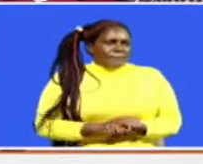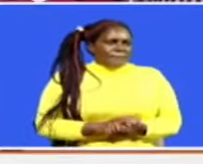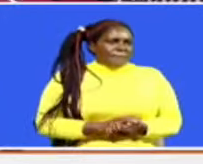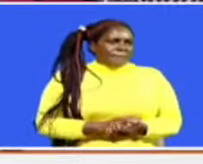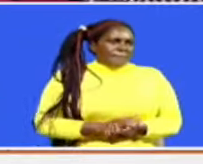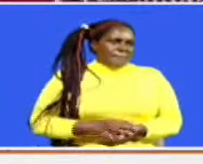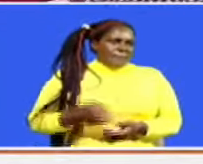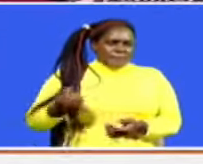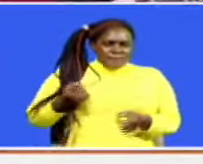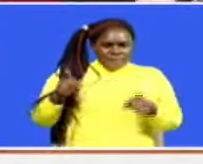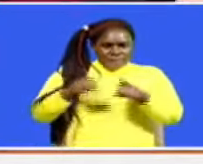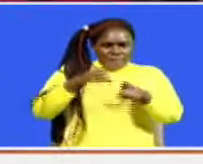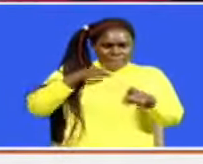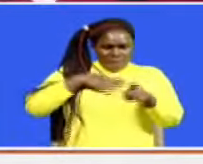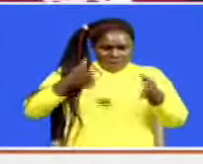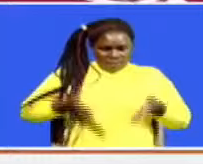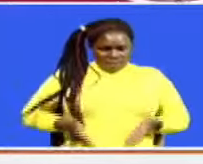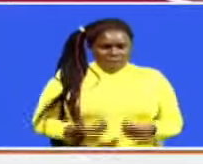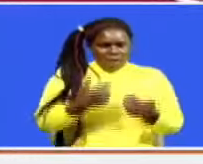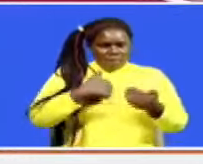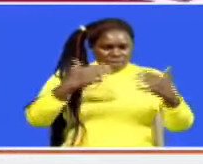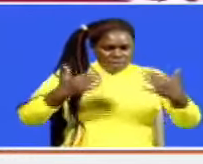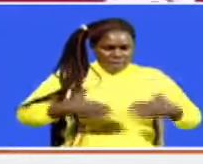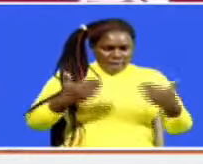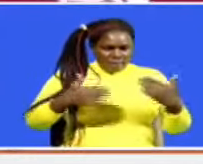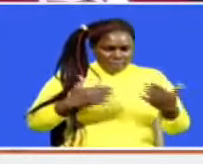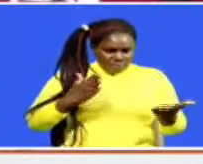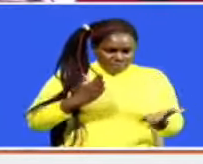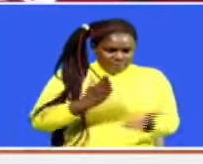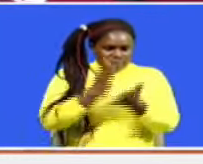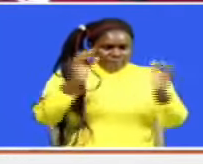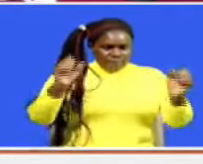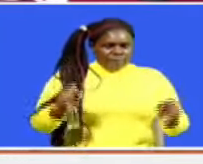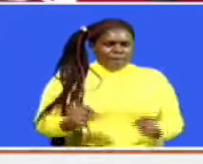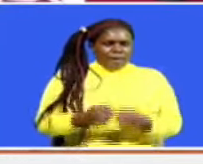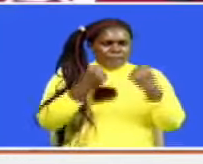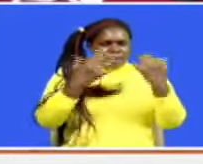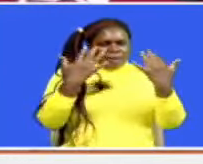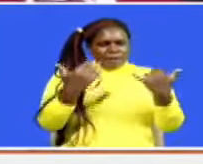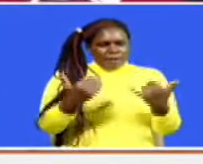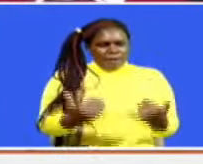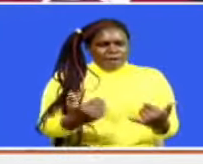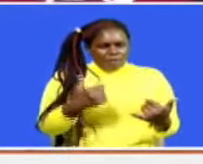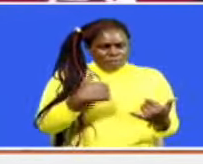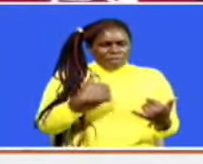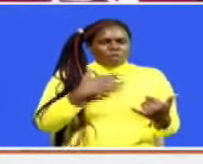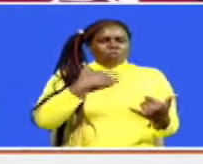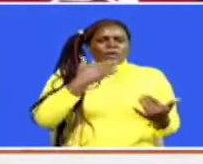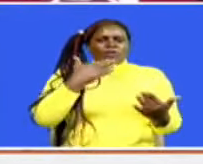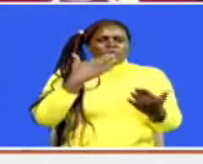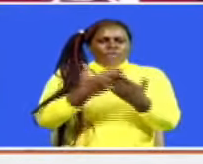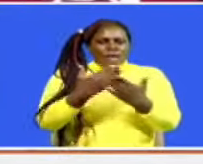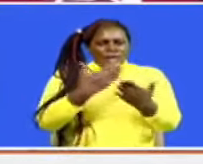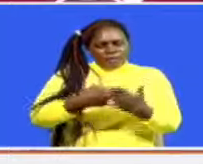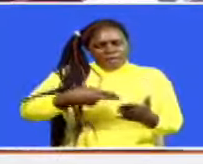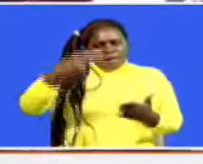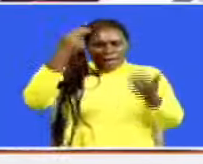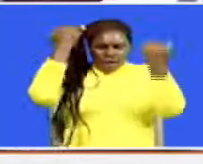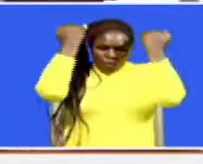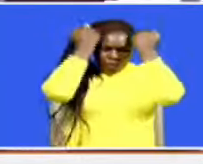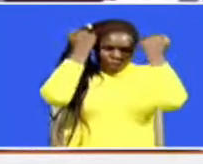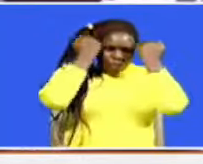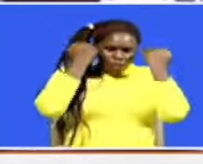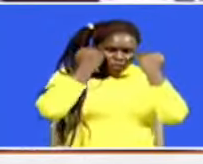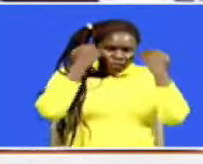twin sister. At least I'm happy justice has been served. For now, I would like to thank the High Court.